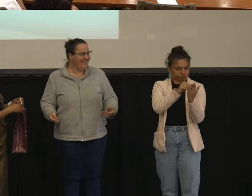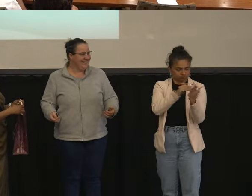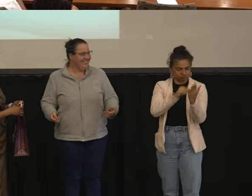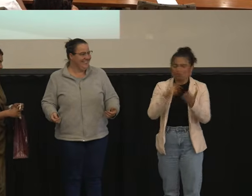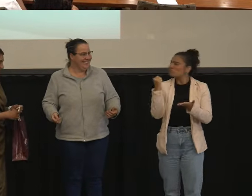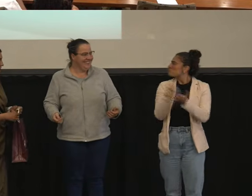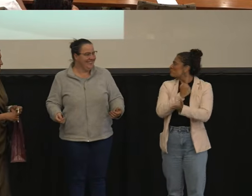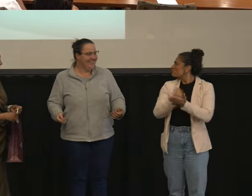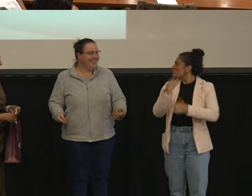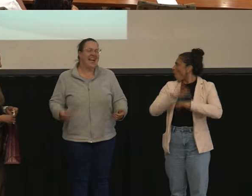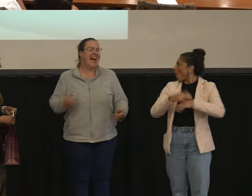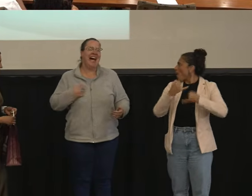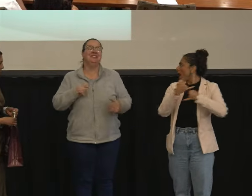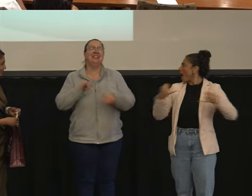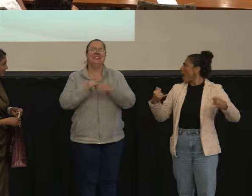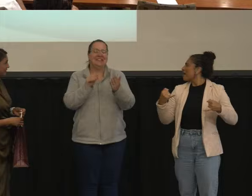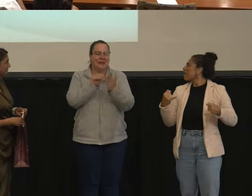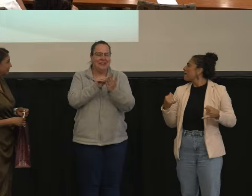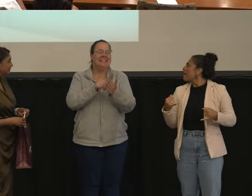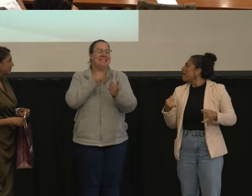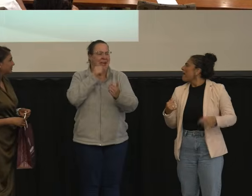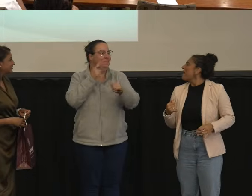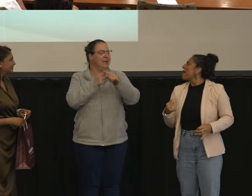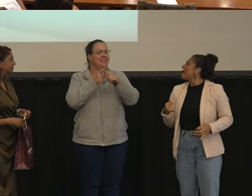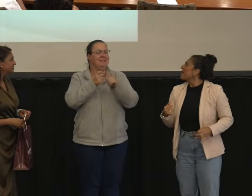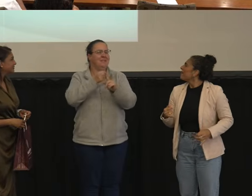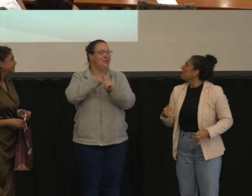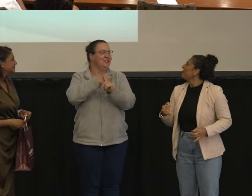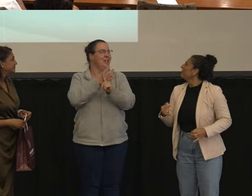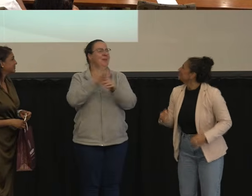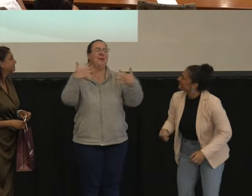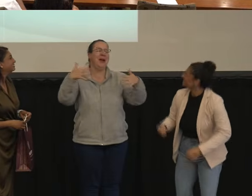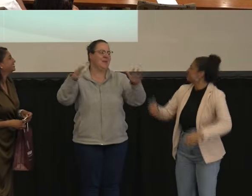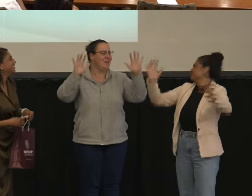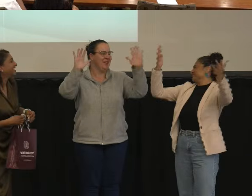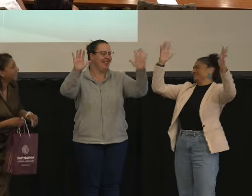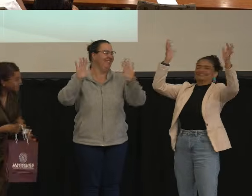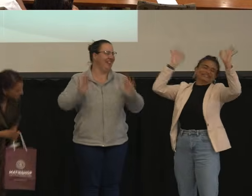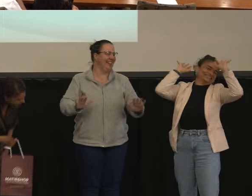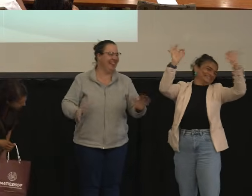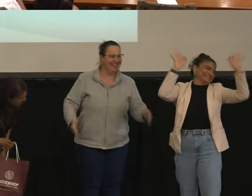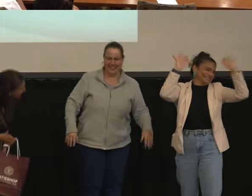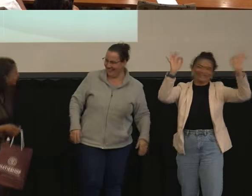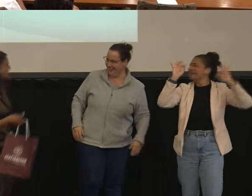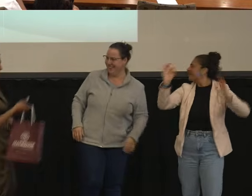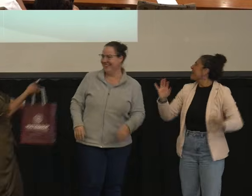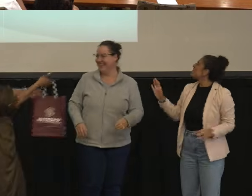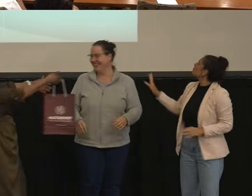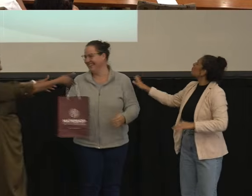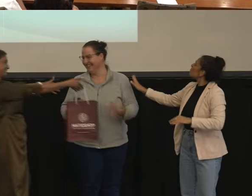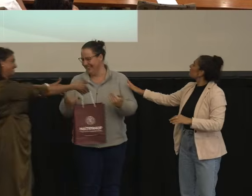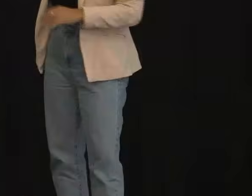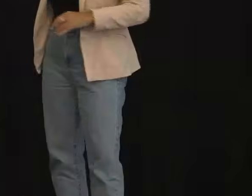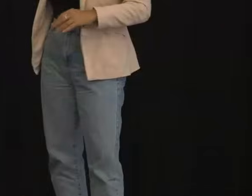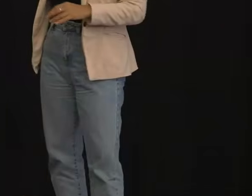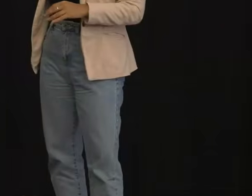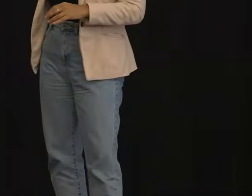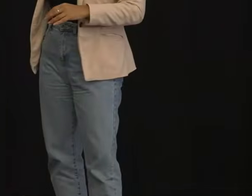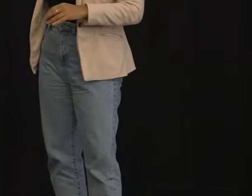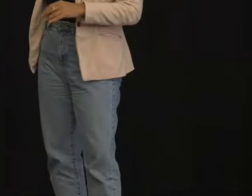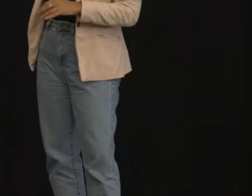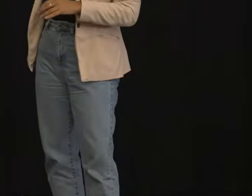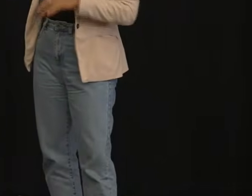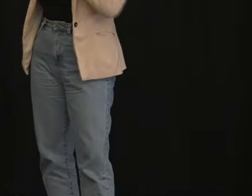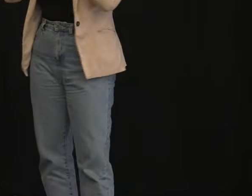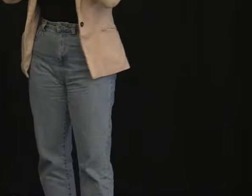Okay, so we checked on who registered. Yes, I wanted to join this event,